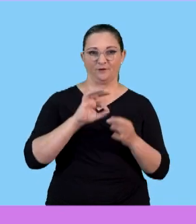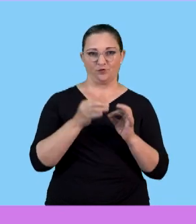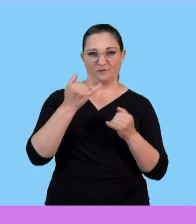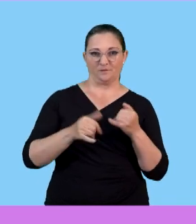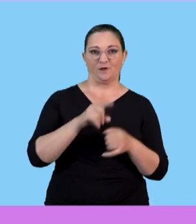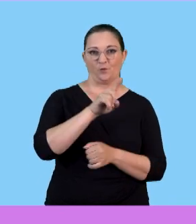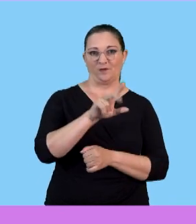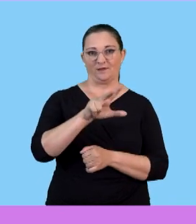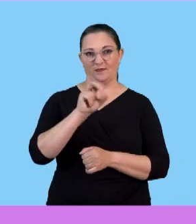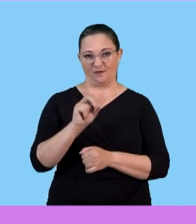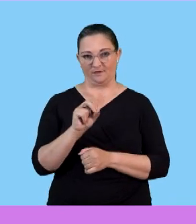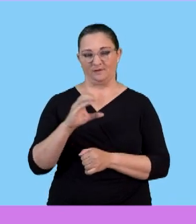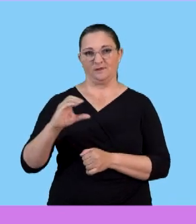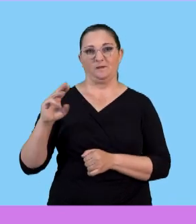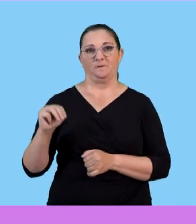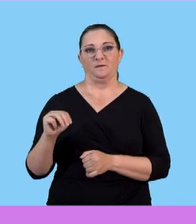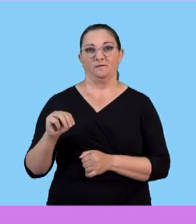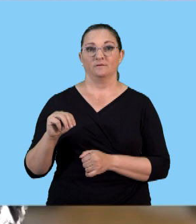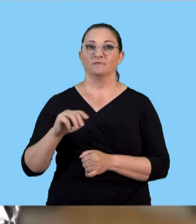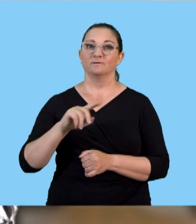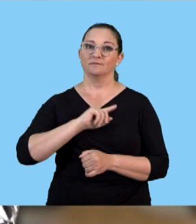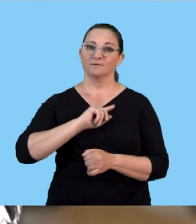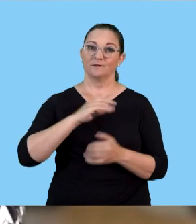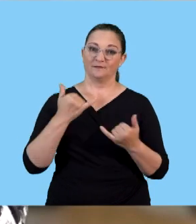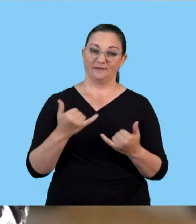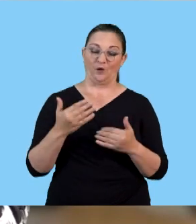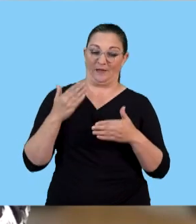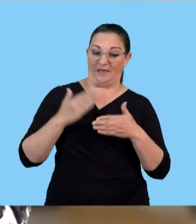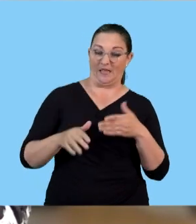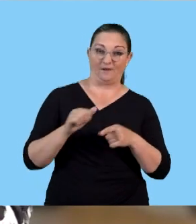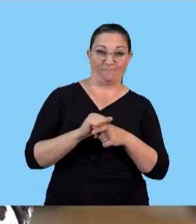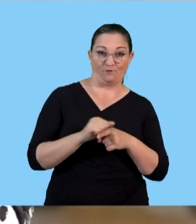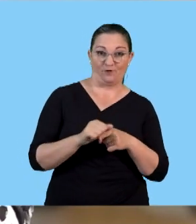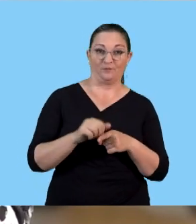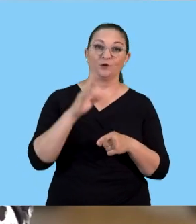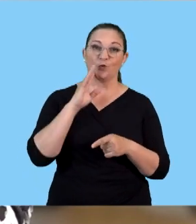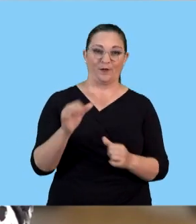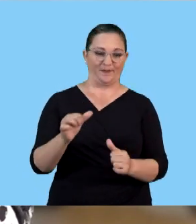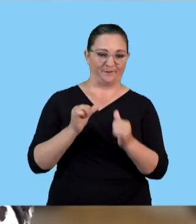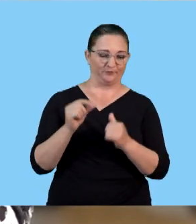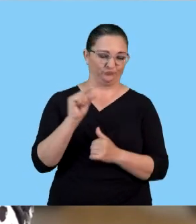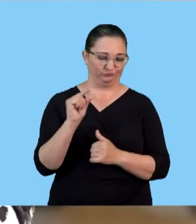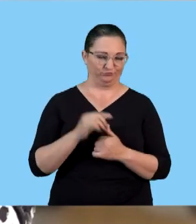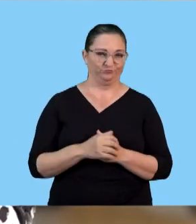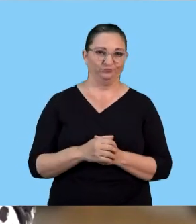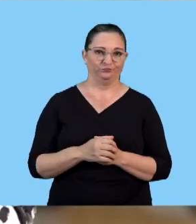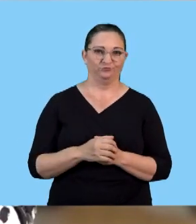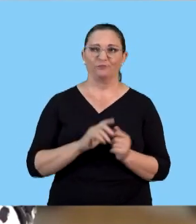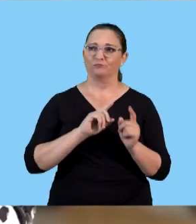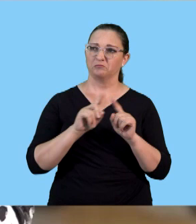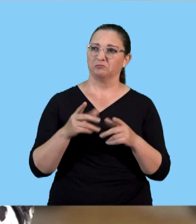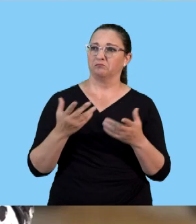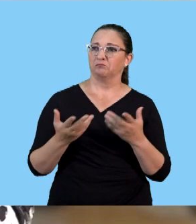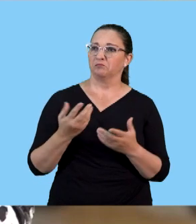centimeters. This brings us to the end of our practice part. We will be back soon. Go and